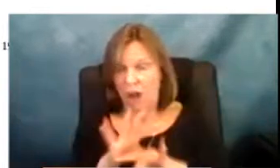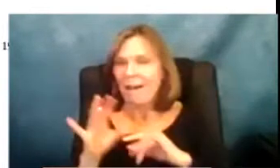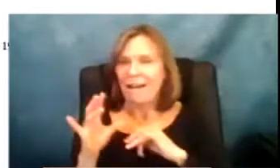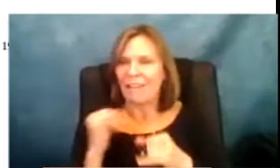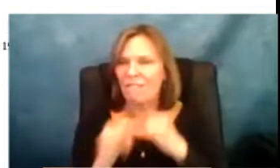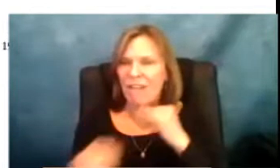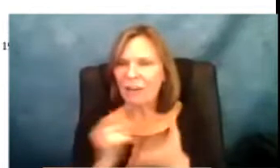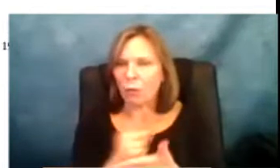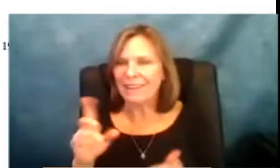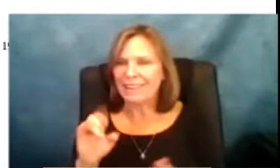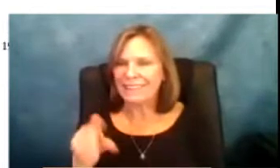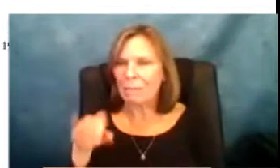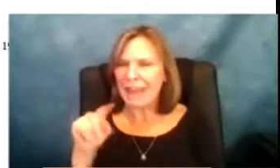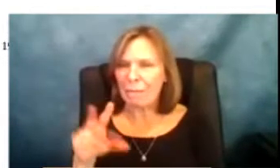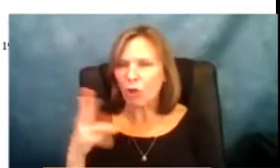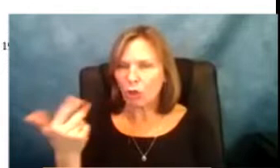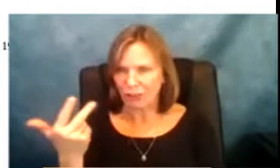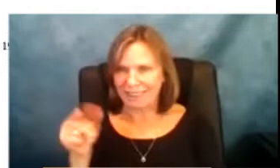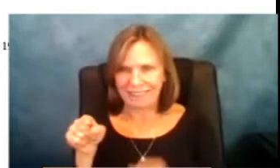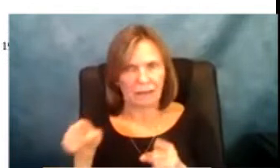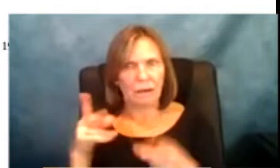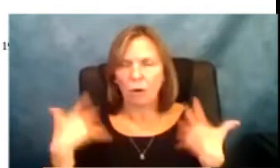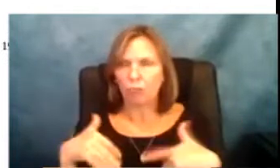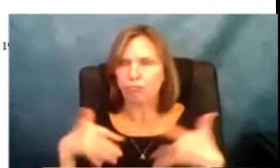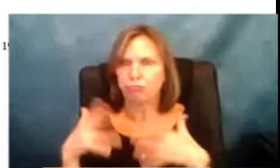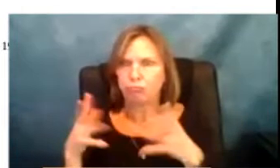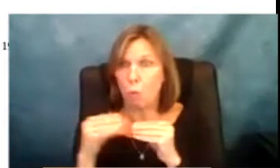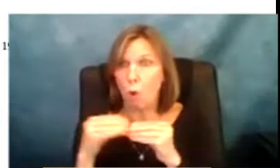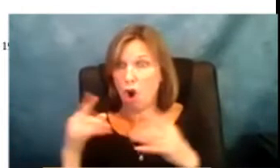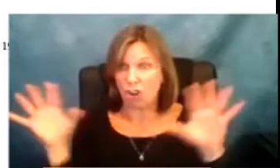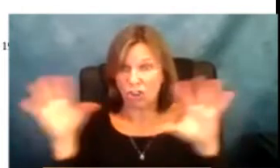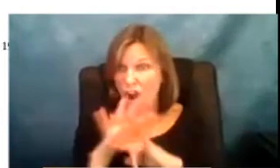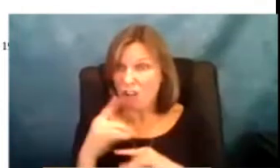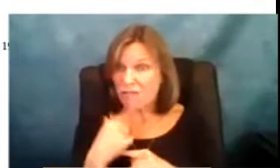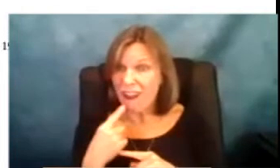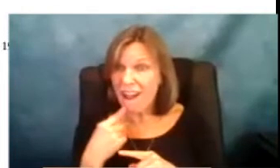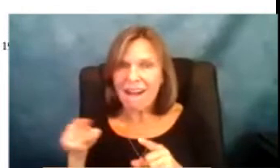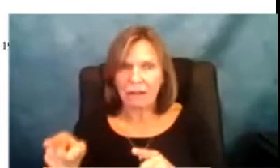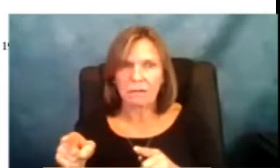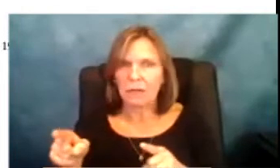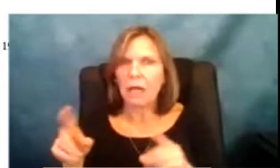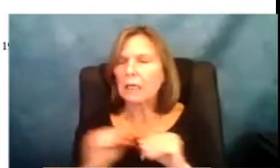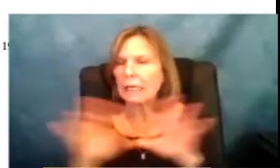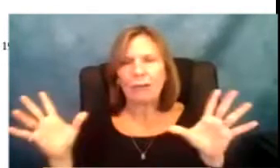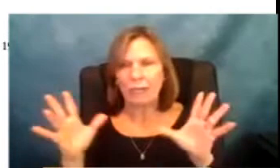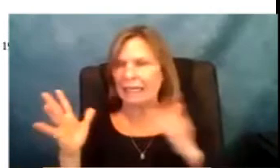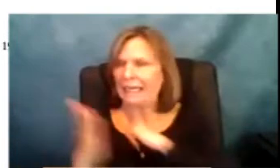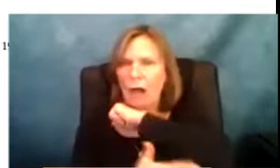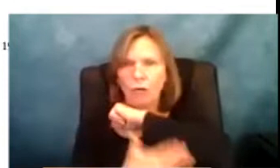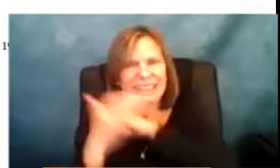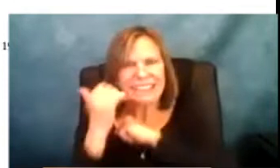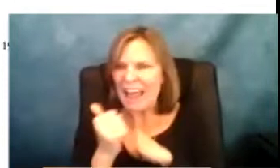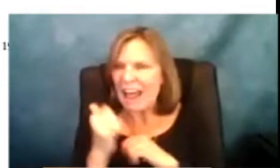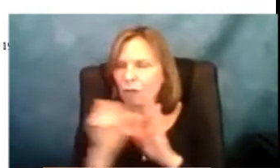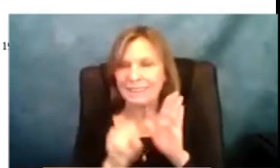13th, which shows considerably more cases in dark red, with red counties in every state, and some counties reaching levels